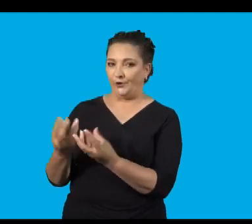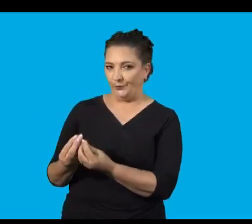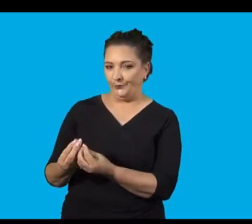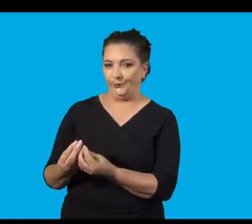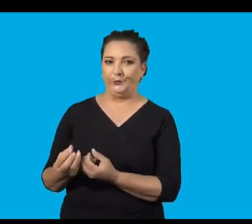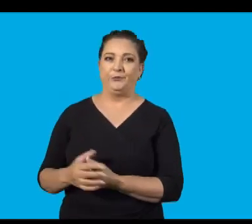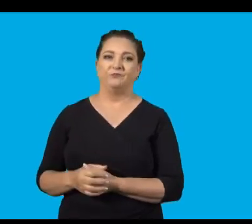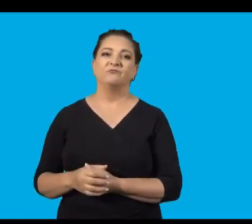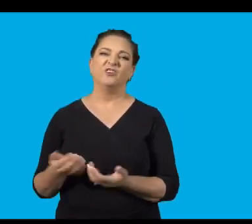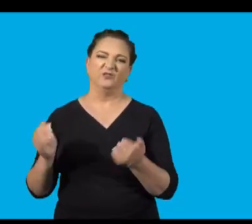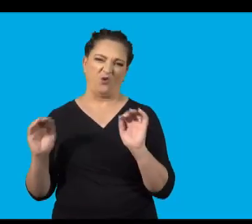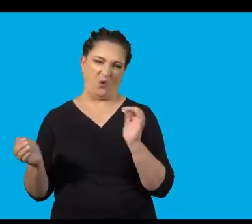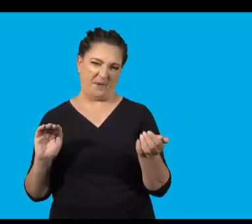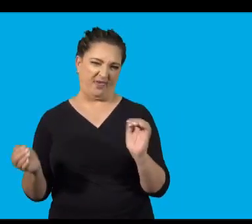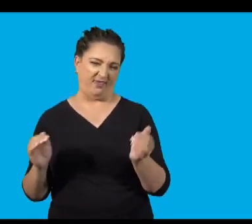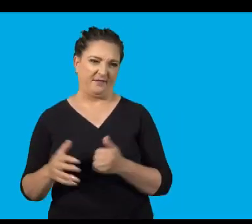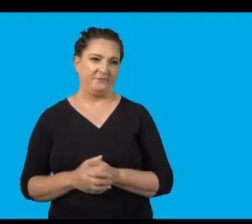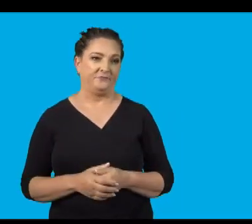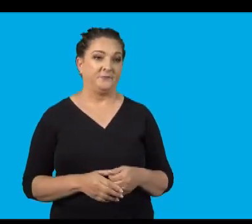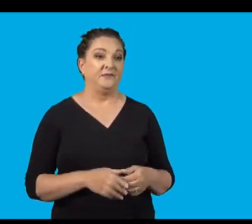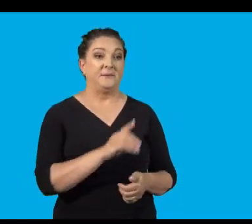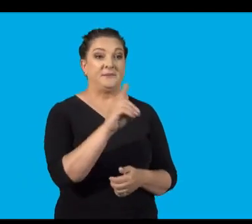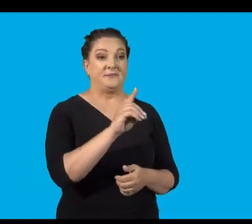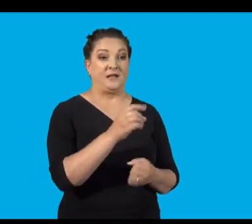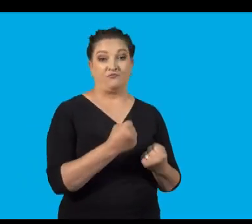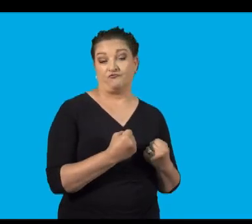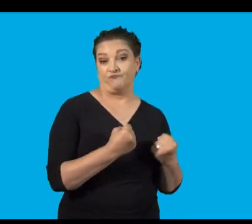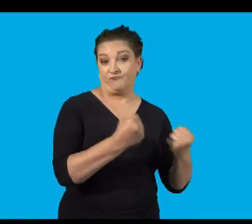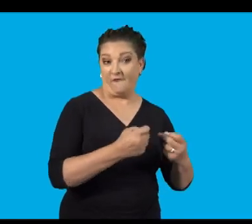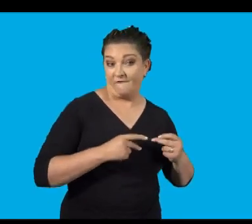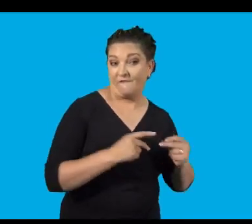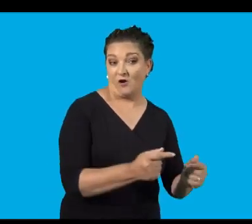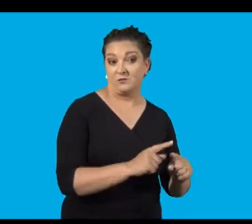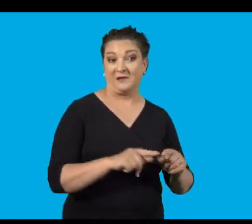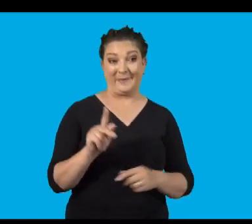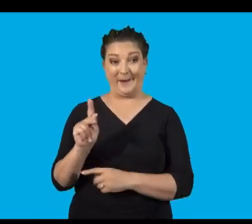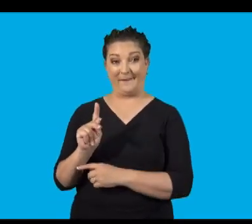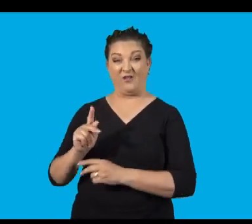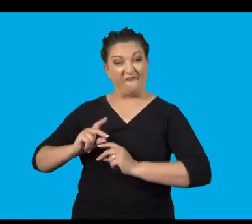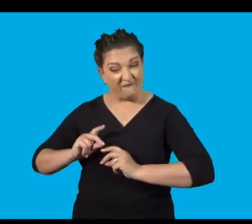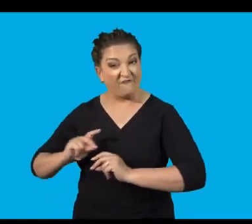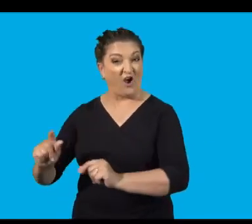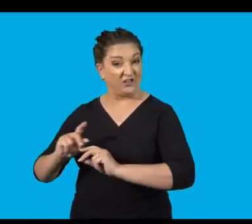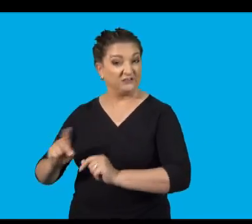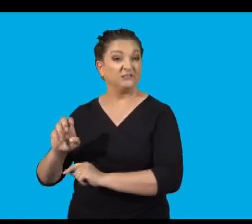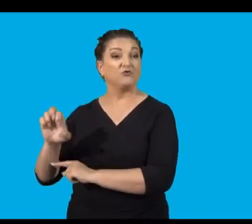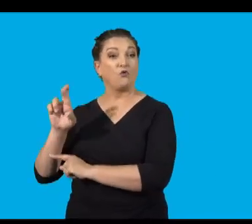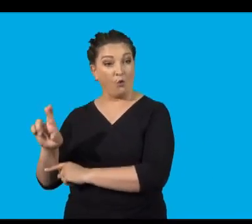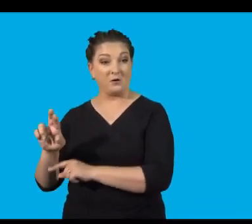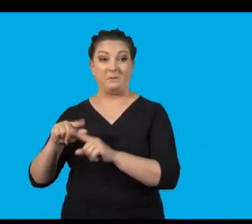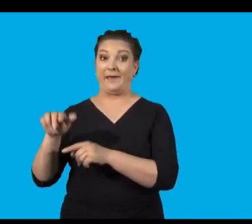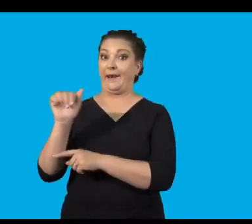my comparative side. Debbie drives a fast car. Kim's car is faster,